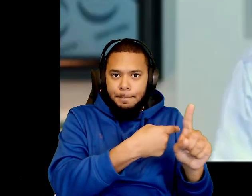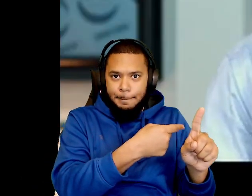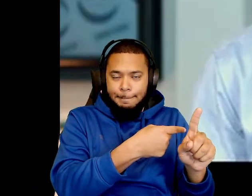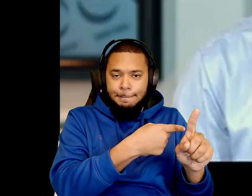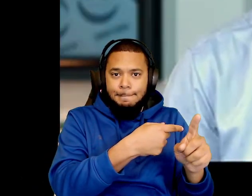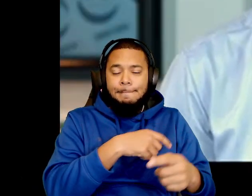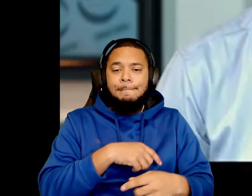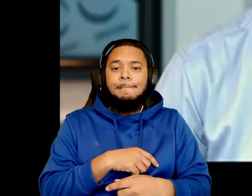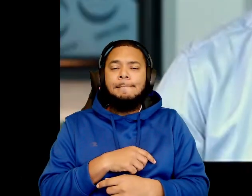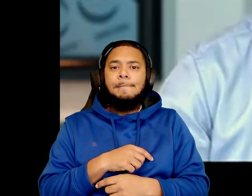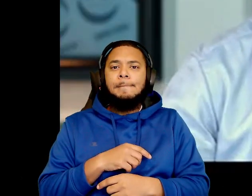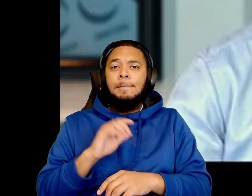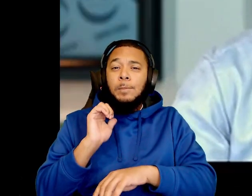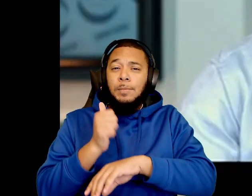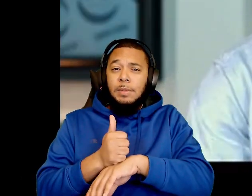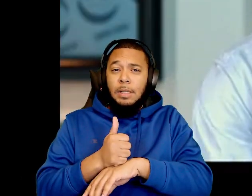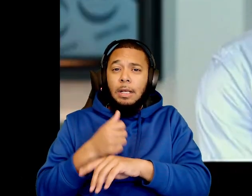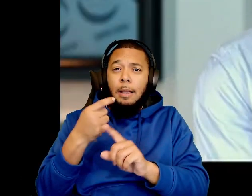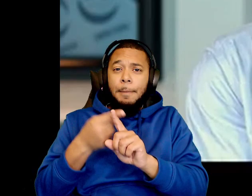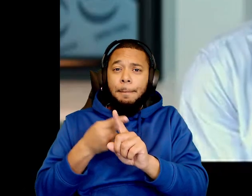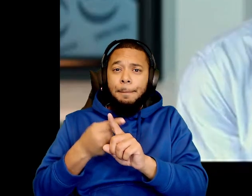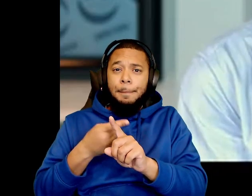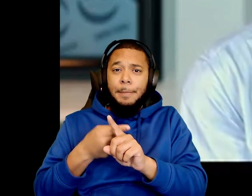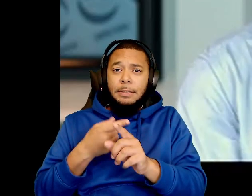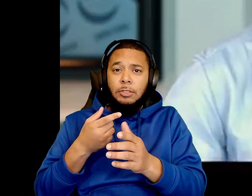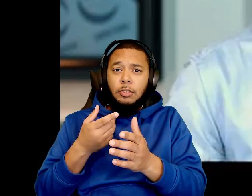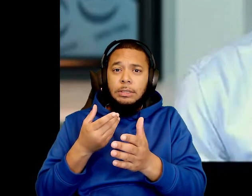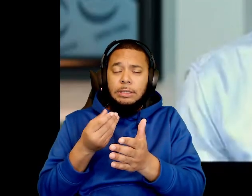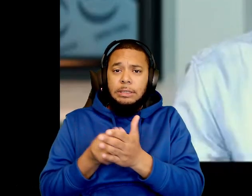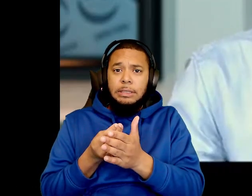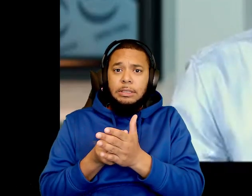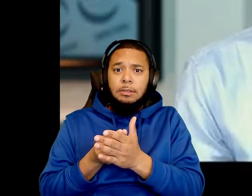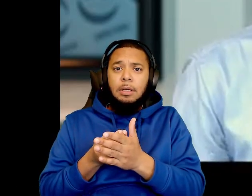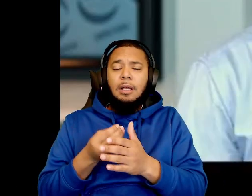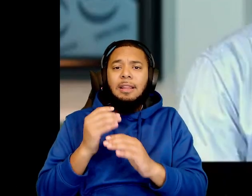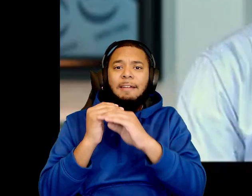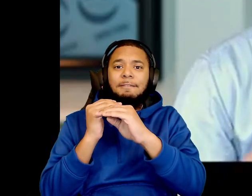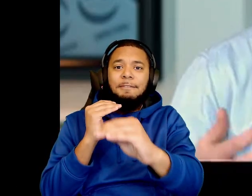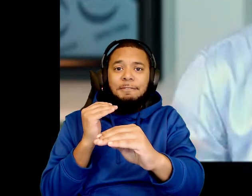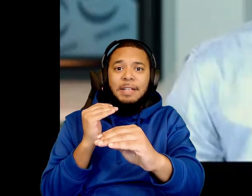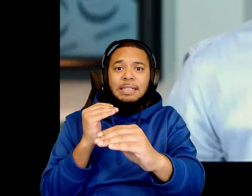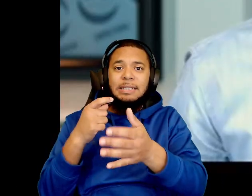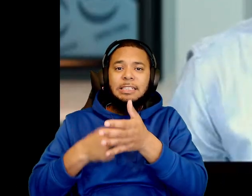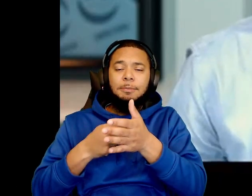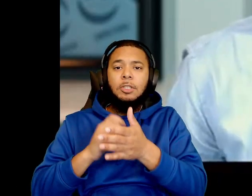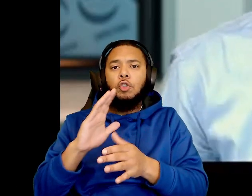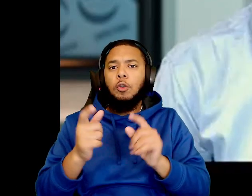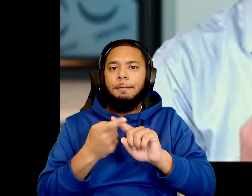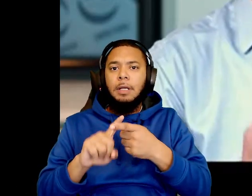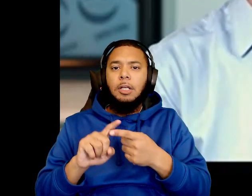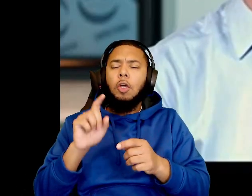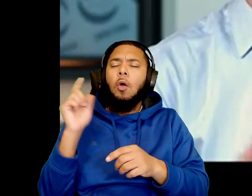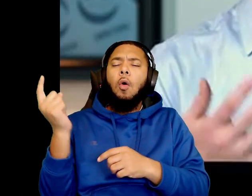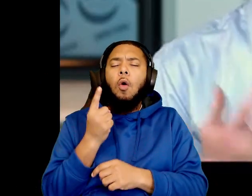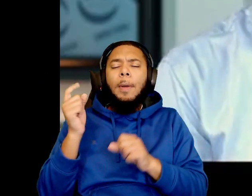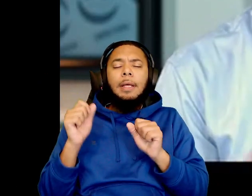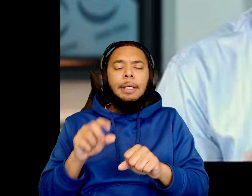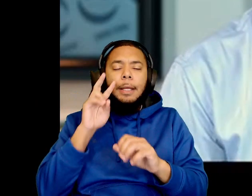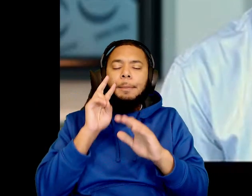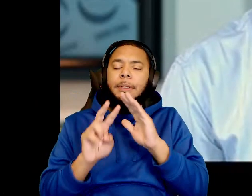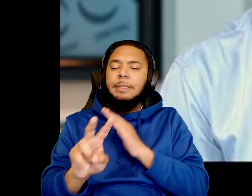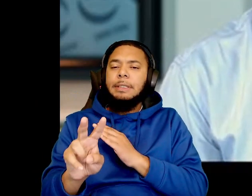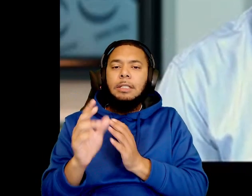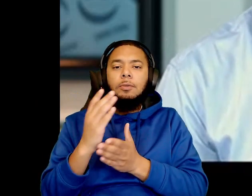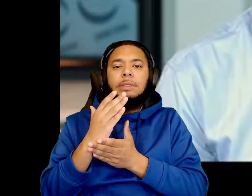So when you're preparing a budget sheet, the fixed expenses are your friends. Like, you can always predict what